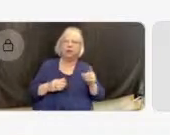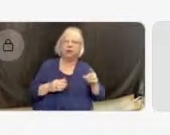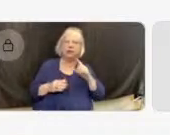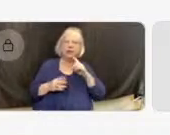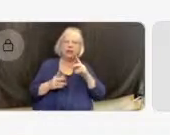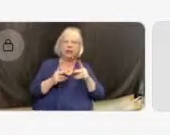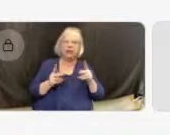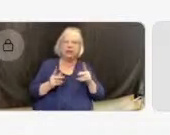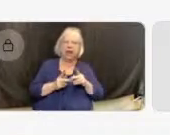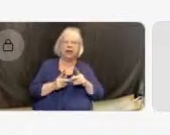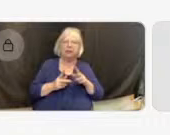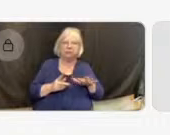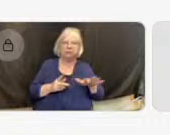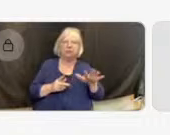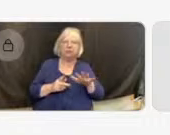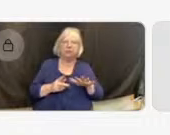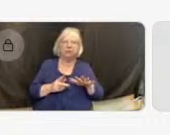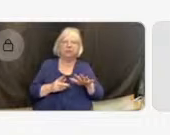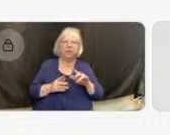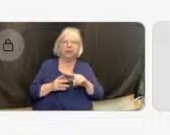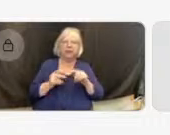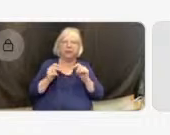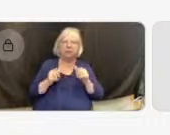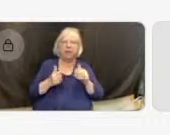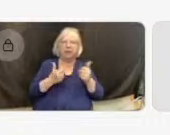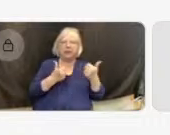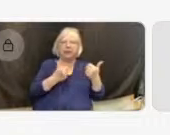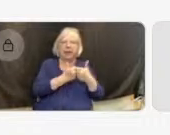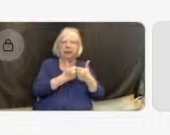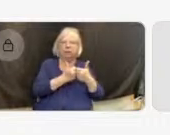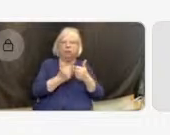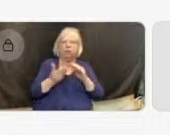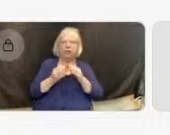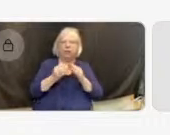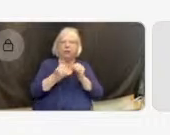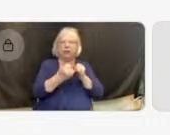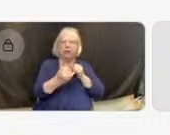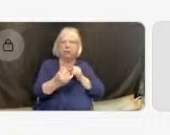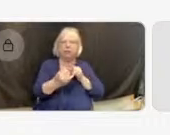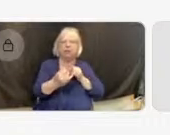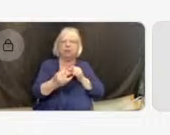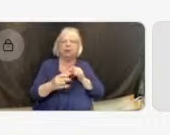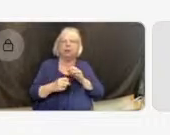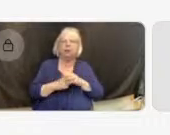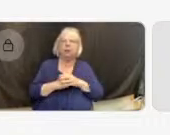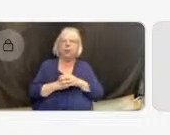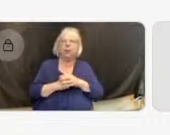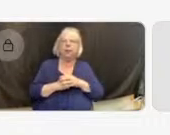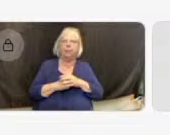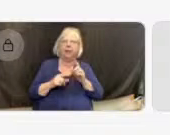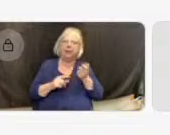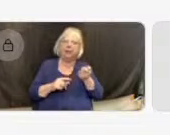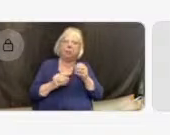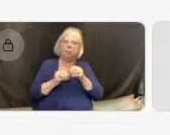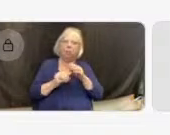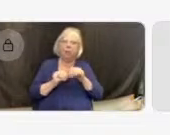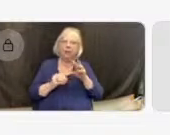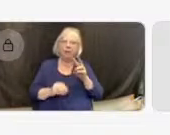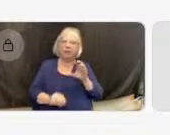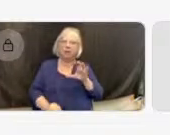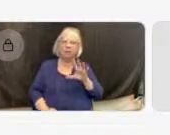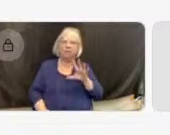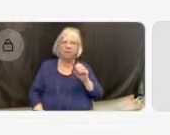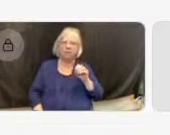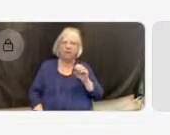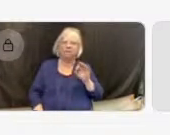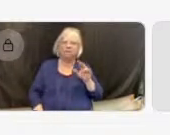site that's immediately adjacent to the city. Where it's contiguous is a little over 650 feet on